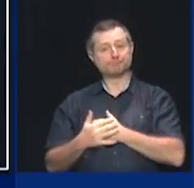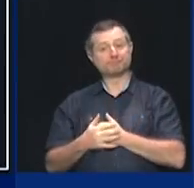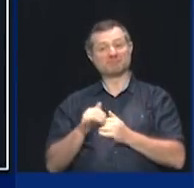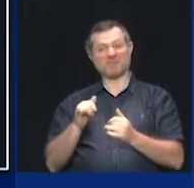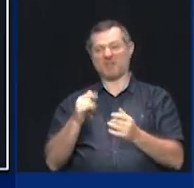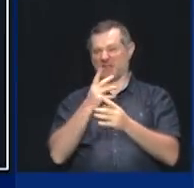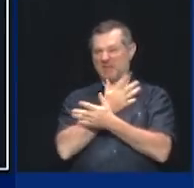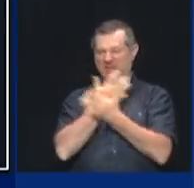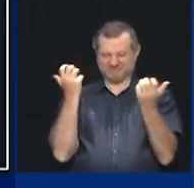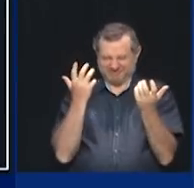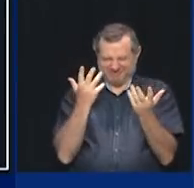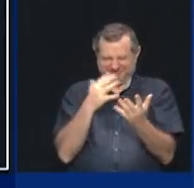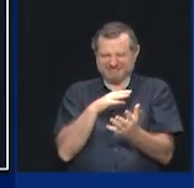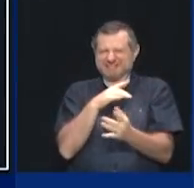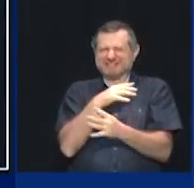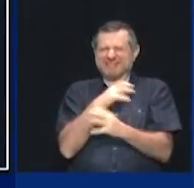up.